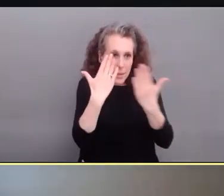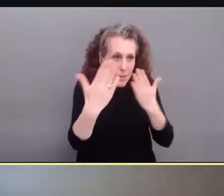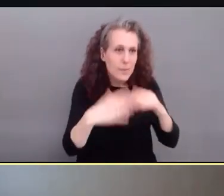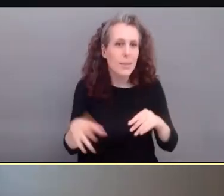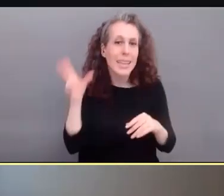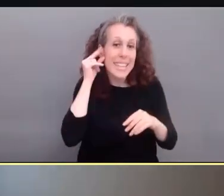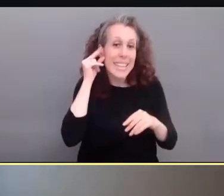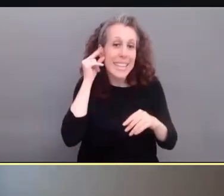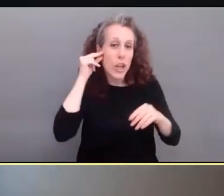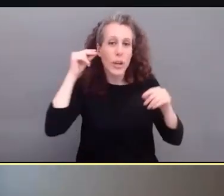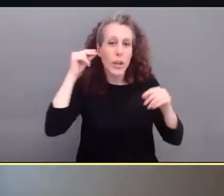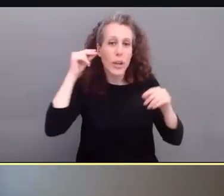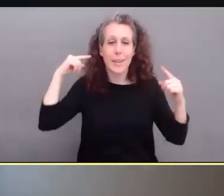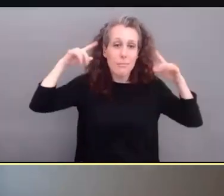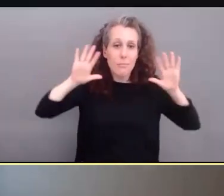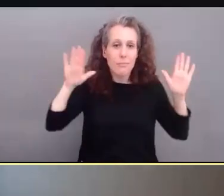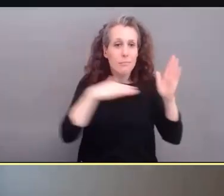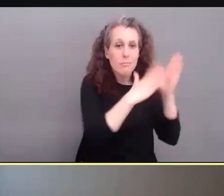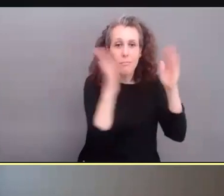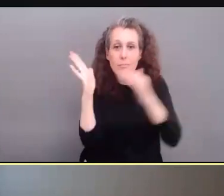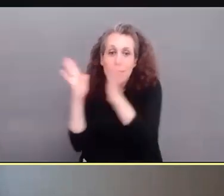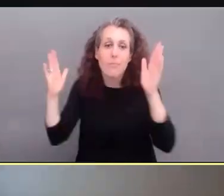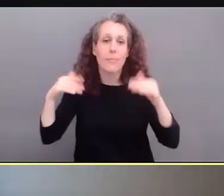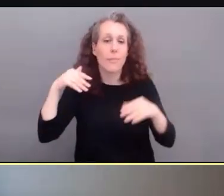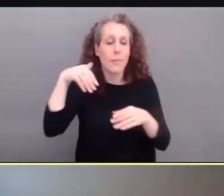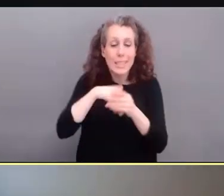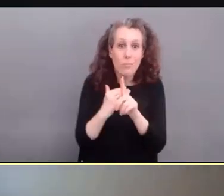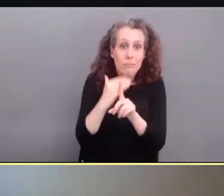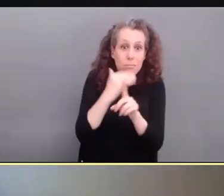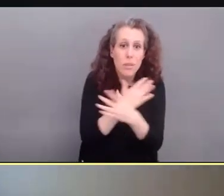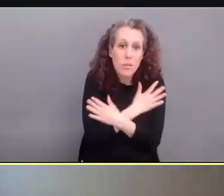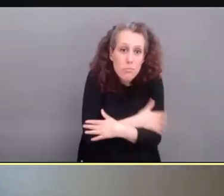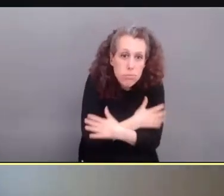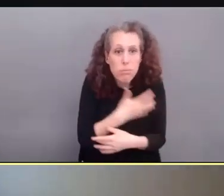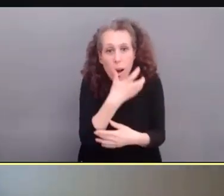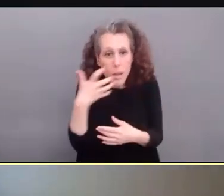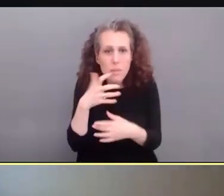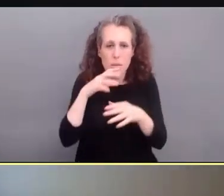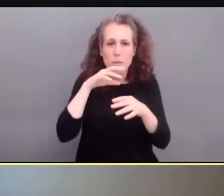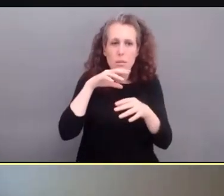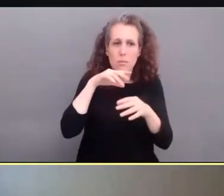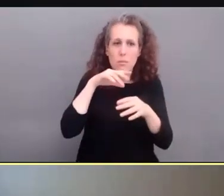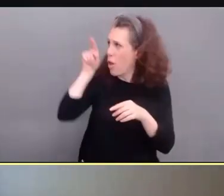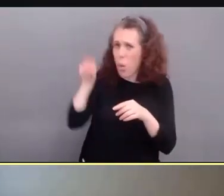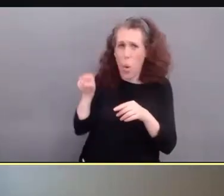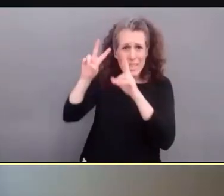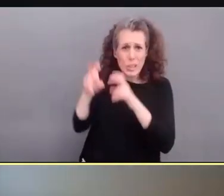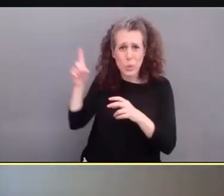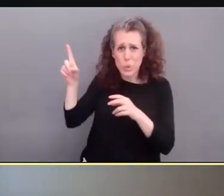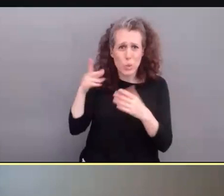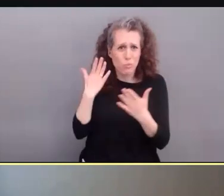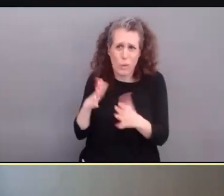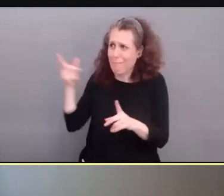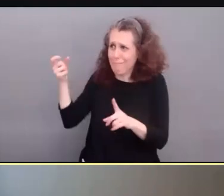systems, acoustics, indoor climate, issues that are important for everybody. And then comes, this is